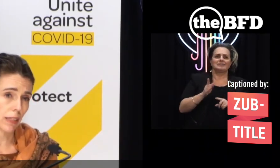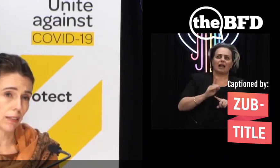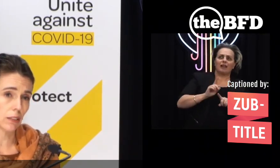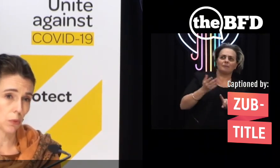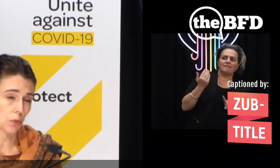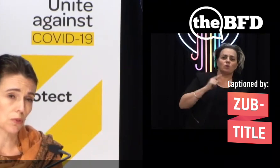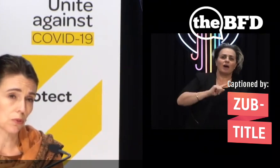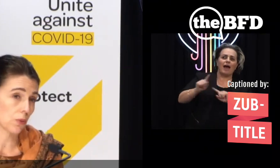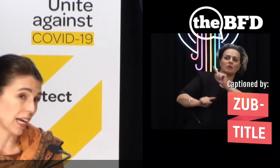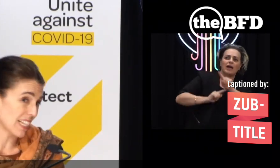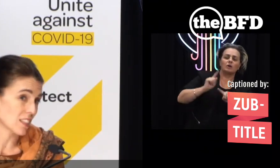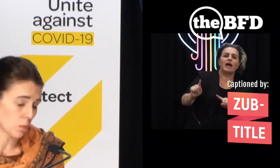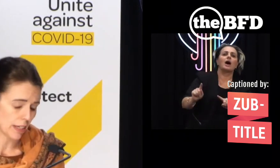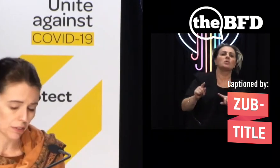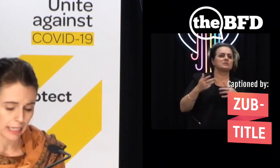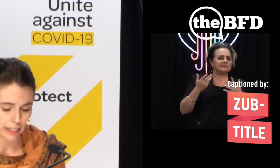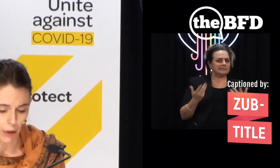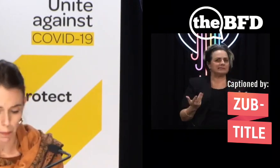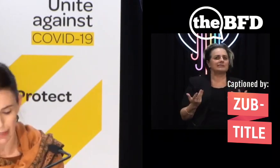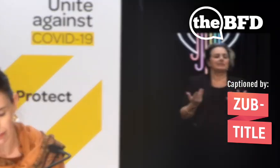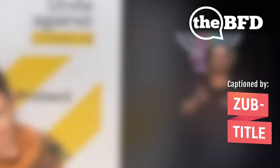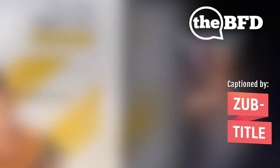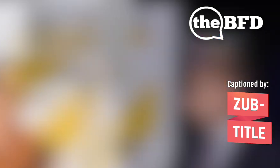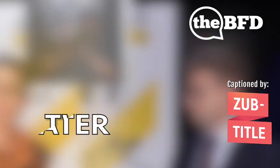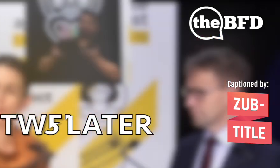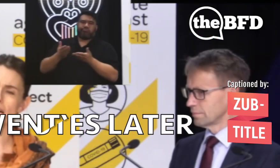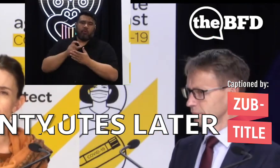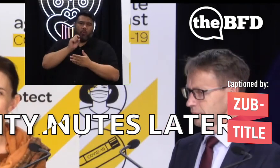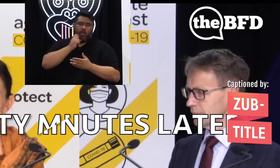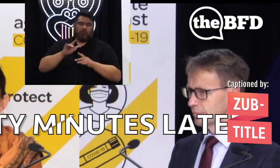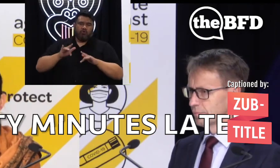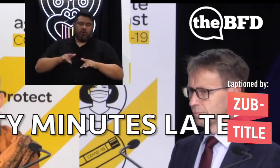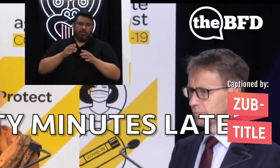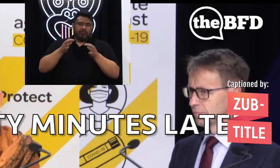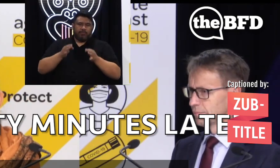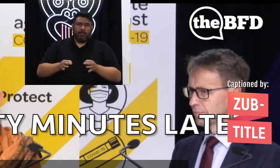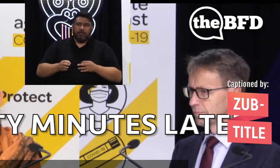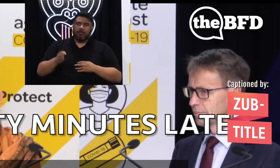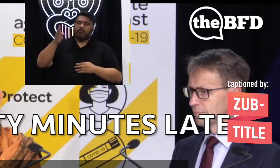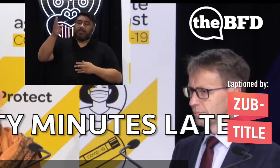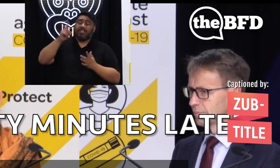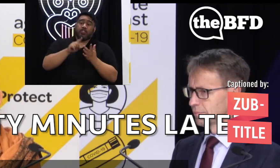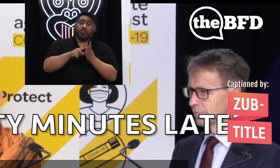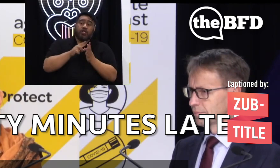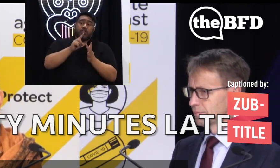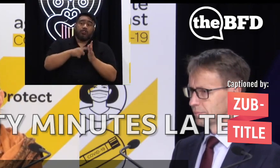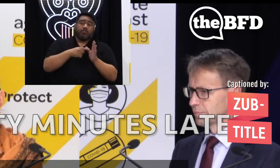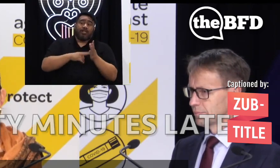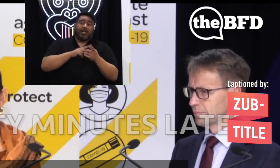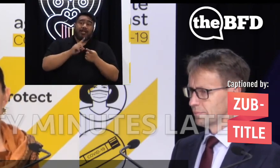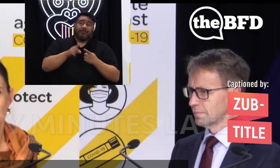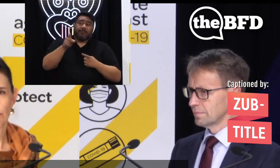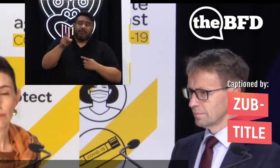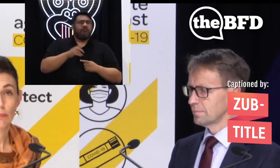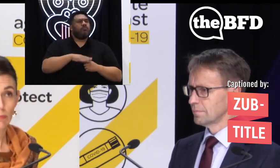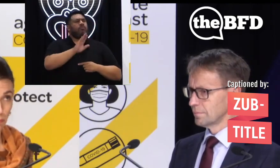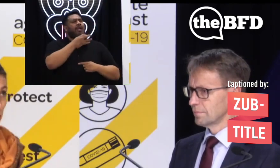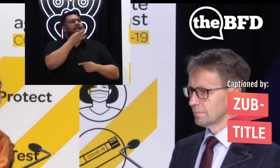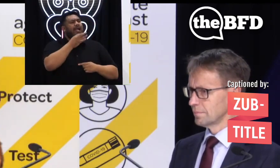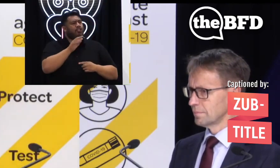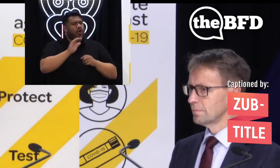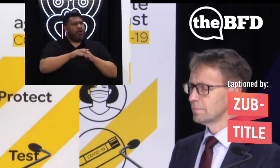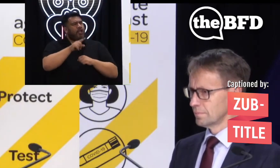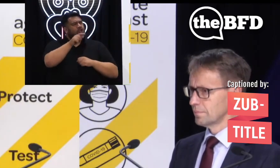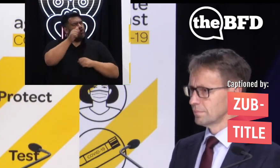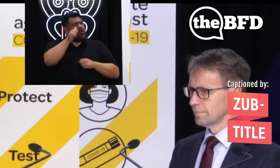have been sourced through cases we don't yet know about. How many cases have been picked up by surveillance testing, and